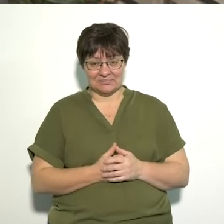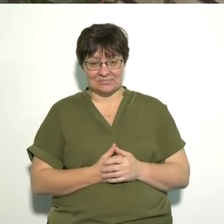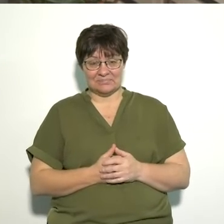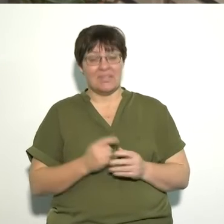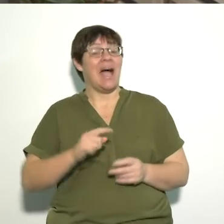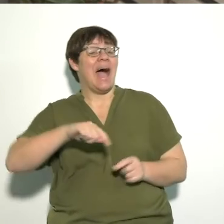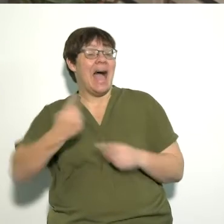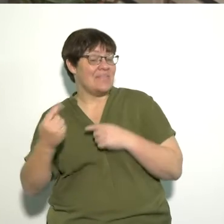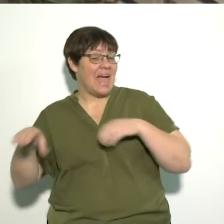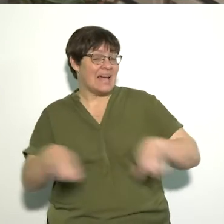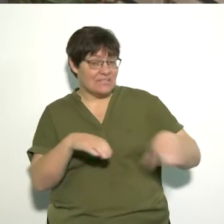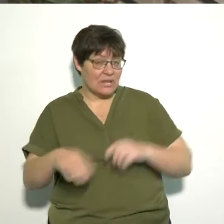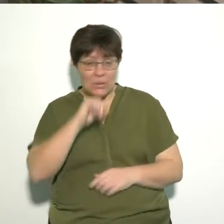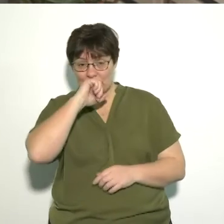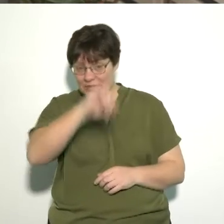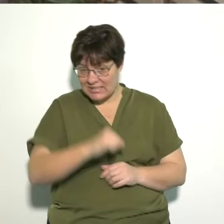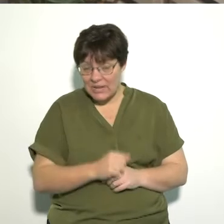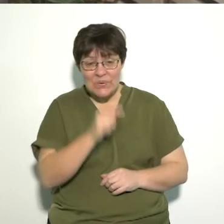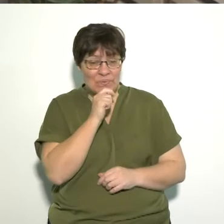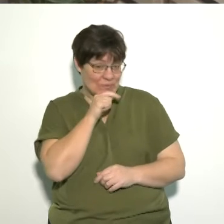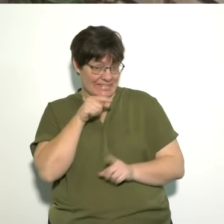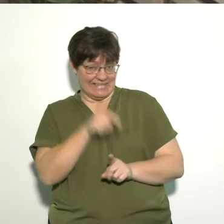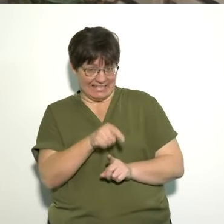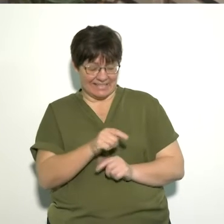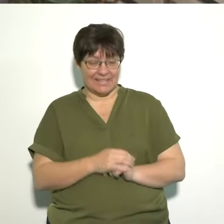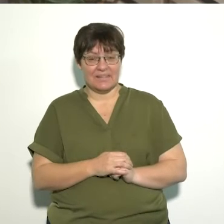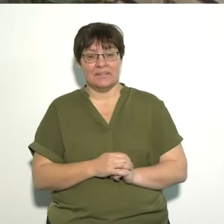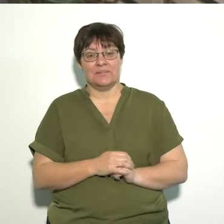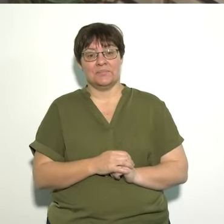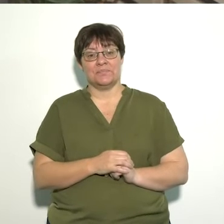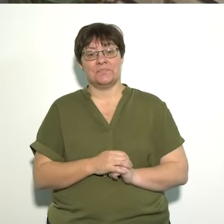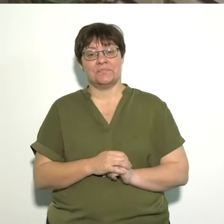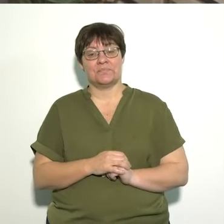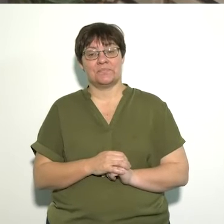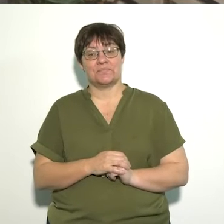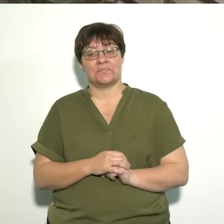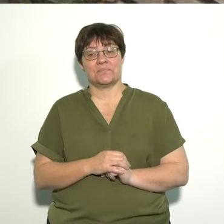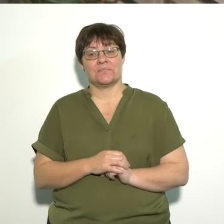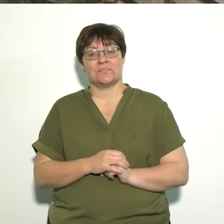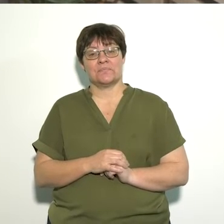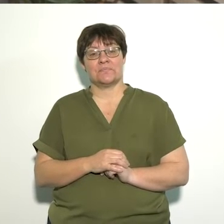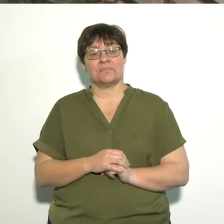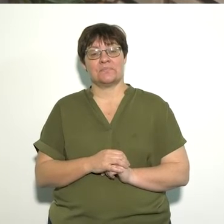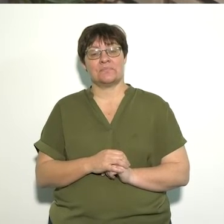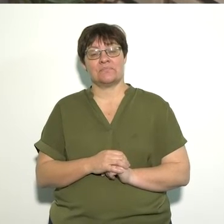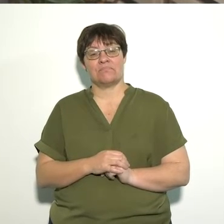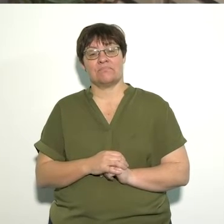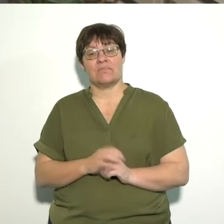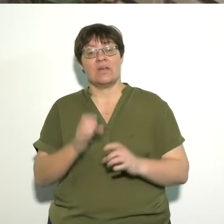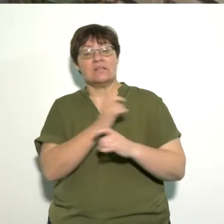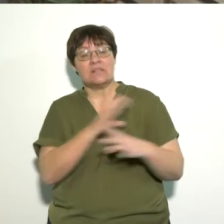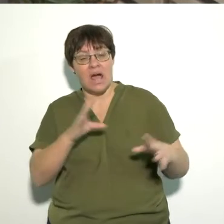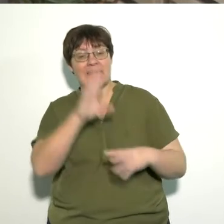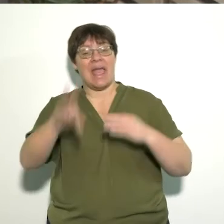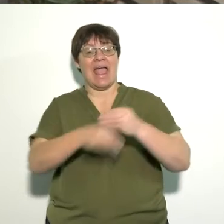other activities that I also love using matchboxes for is to start teaching